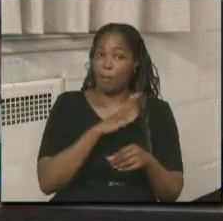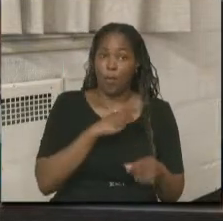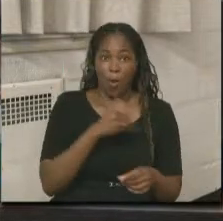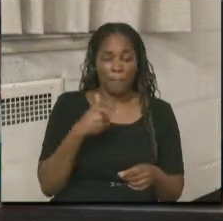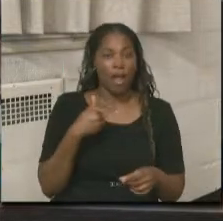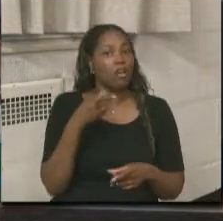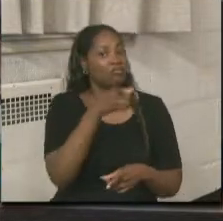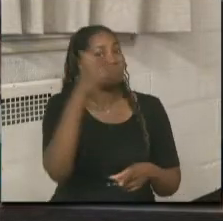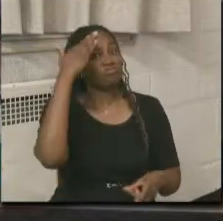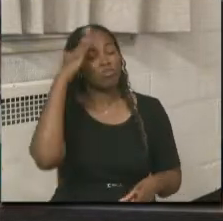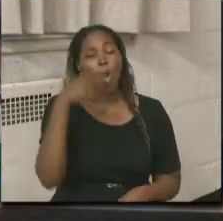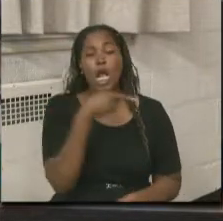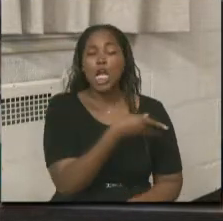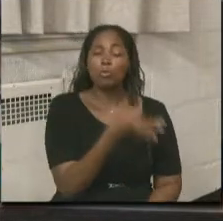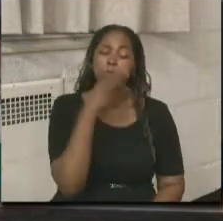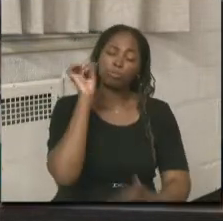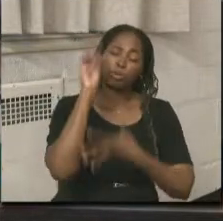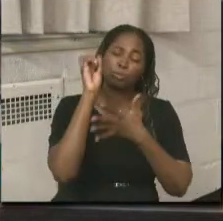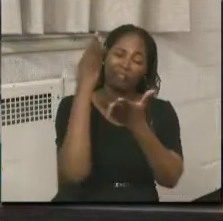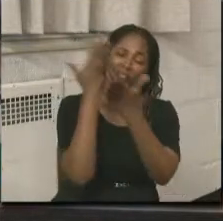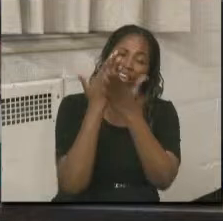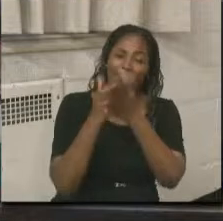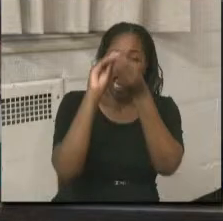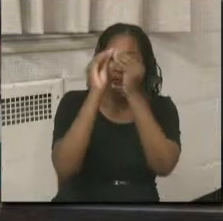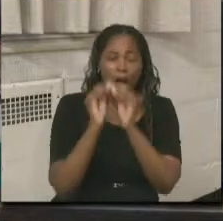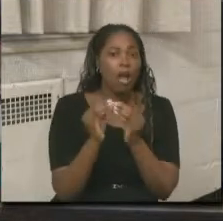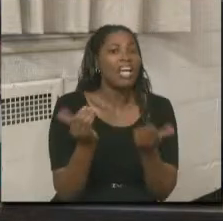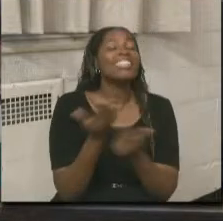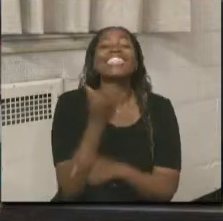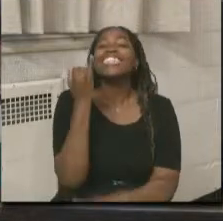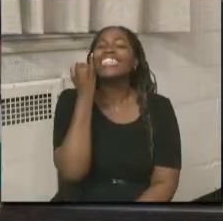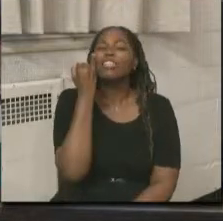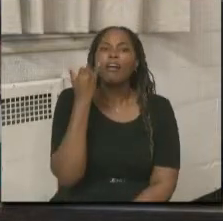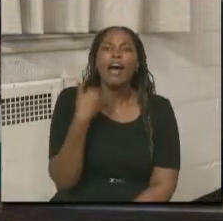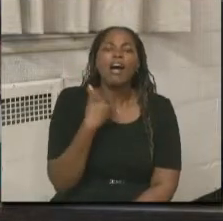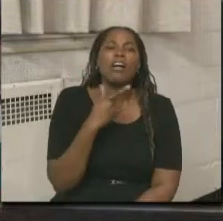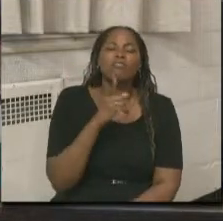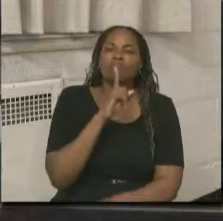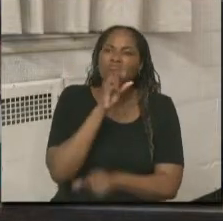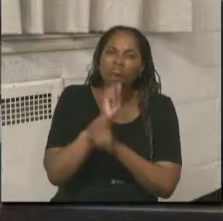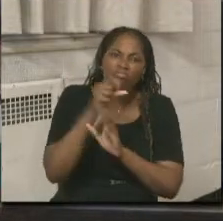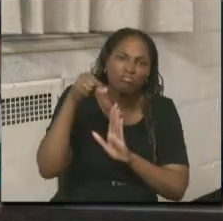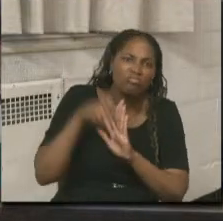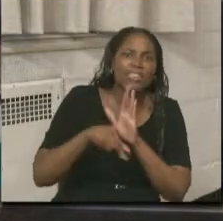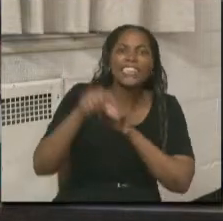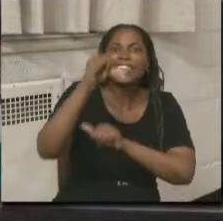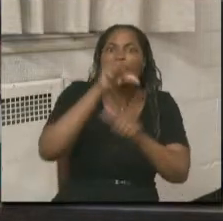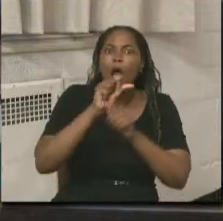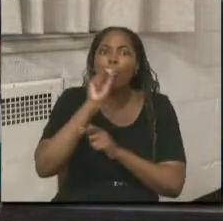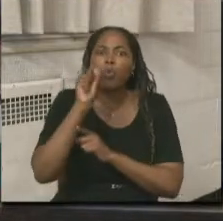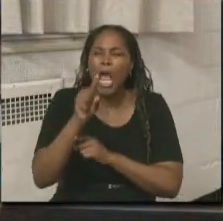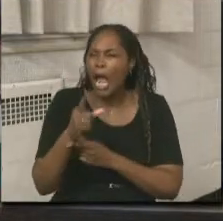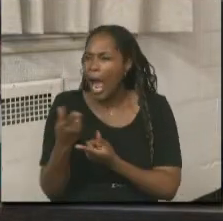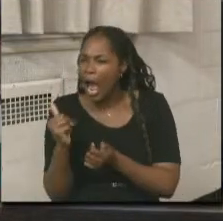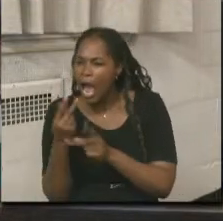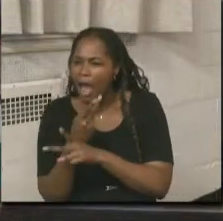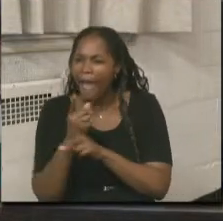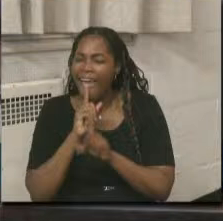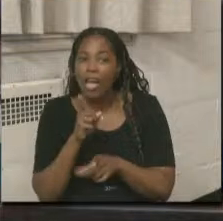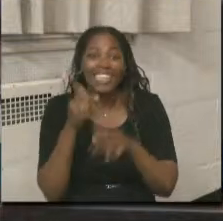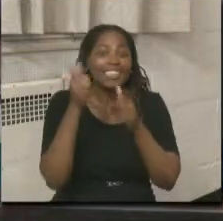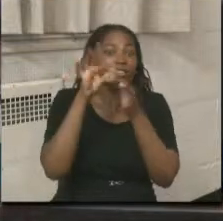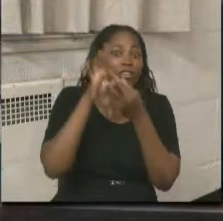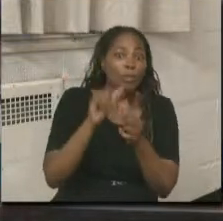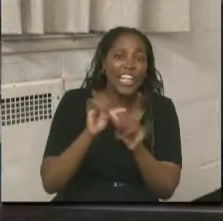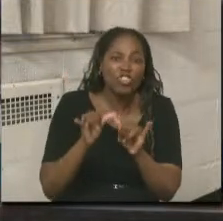it with the facts, the figures. If we need anybody to answer a serious scientific question, it's him. Engineering question, it's